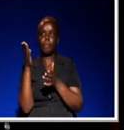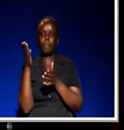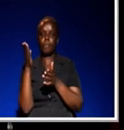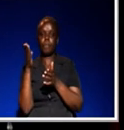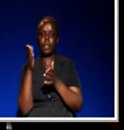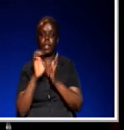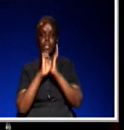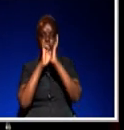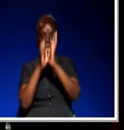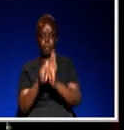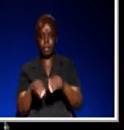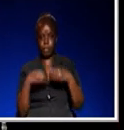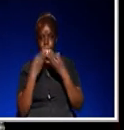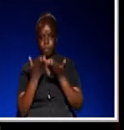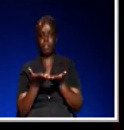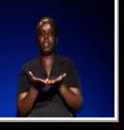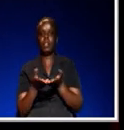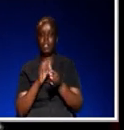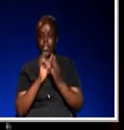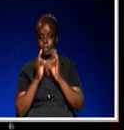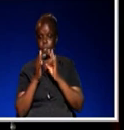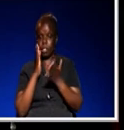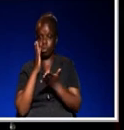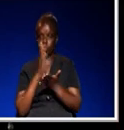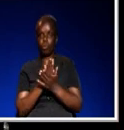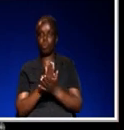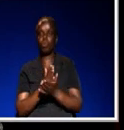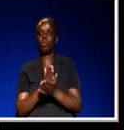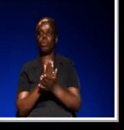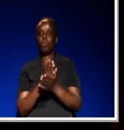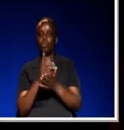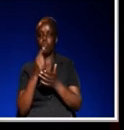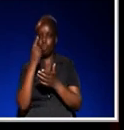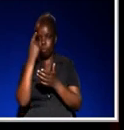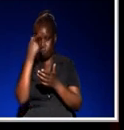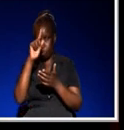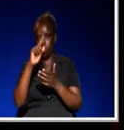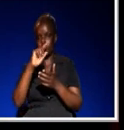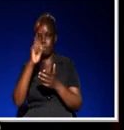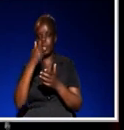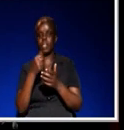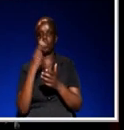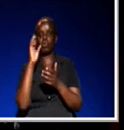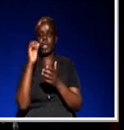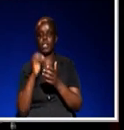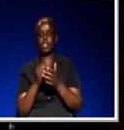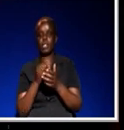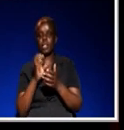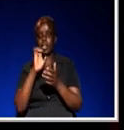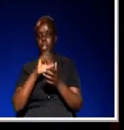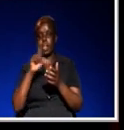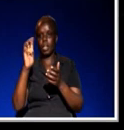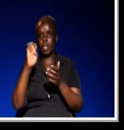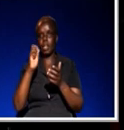scenario is only true for the first 20 elements.